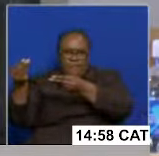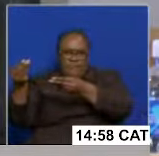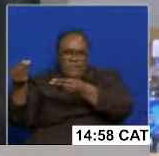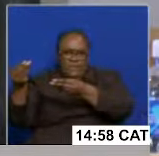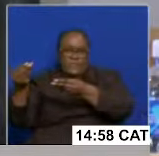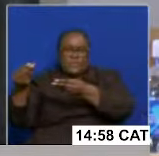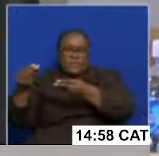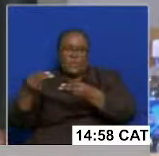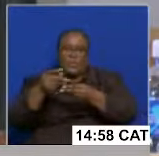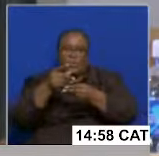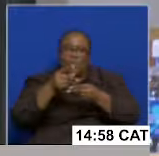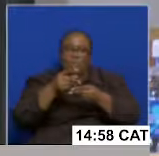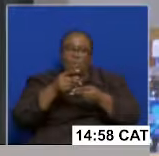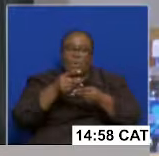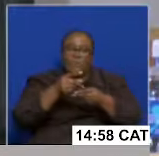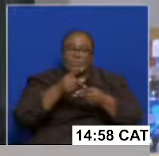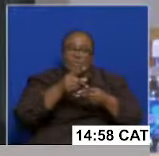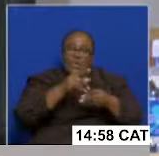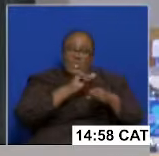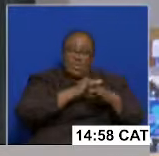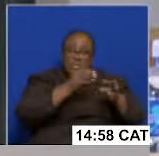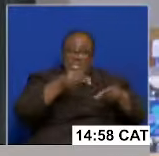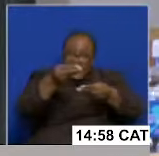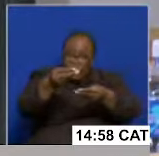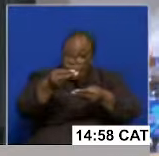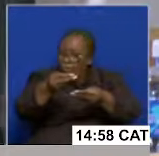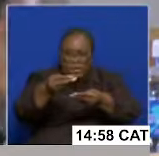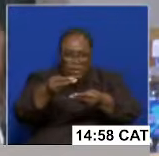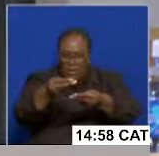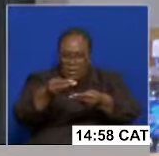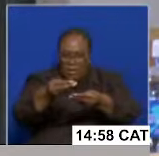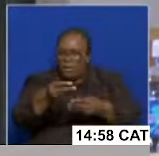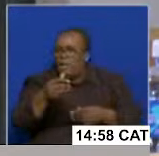Yes. Okay, all right, thank you.